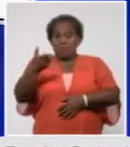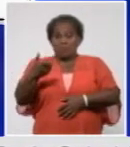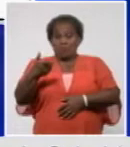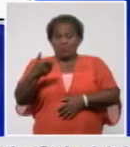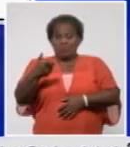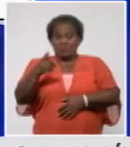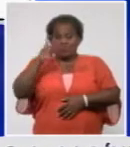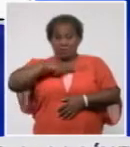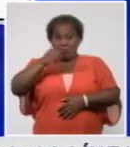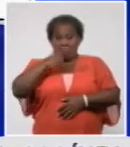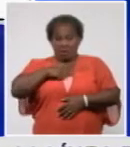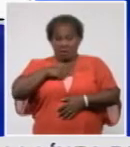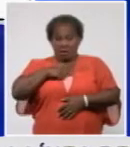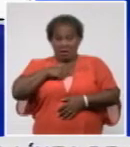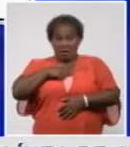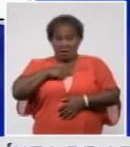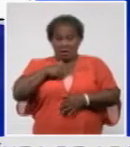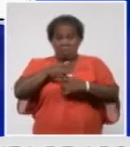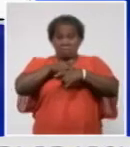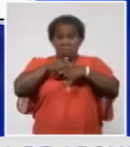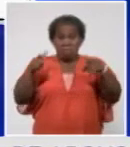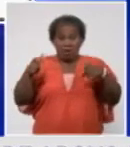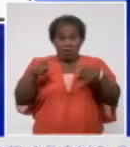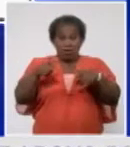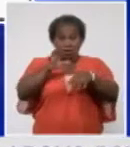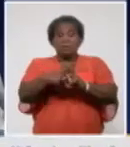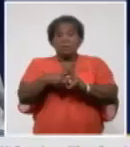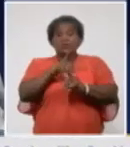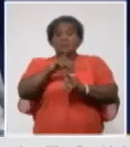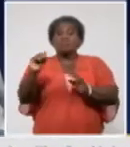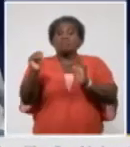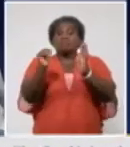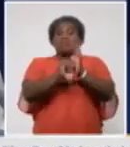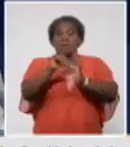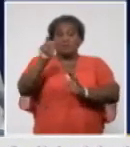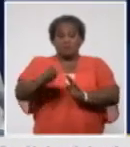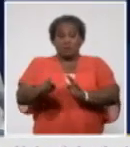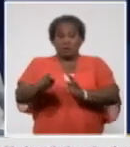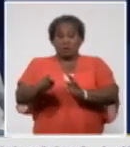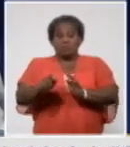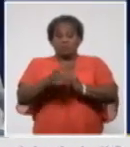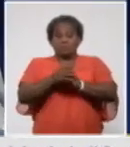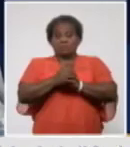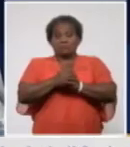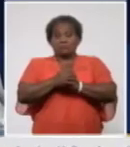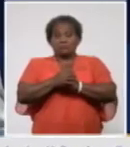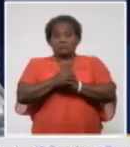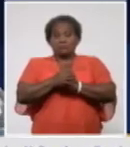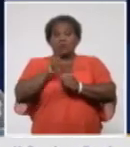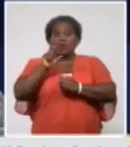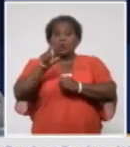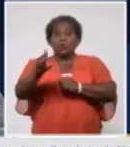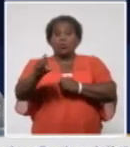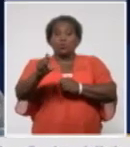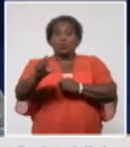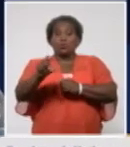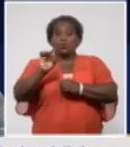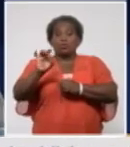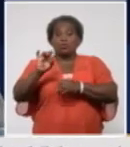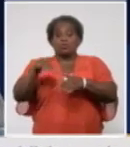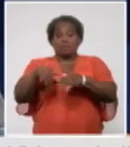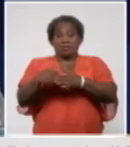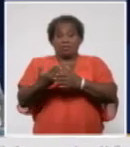name, 1 in Majagua and 1 in Morón. Therefore, Ciego de Ávila's confirmed rate